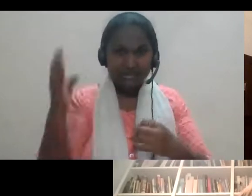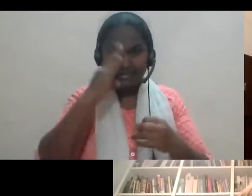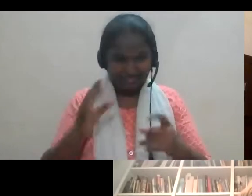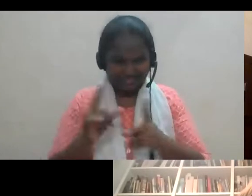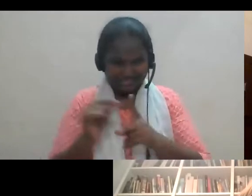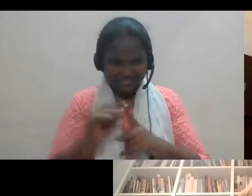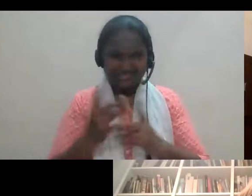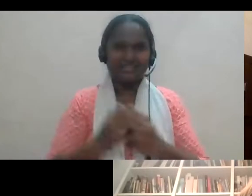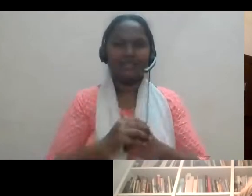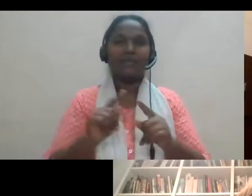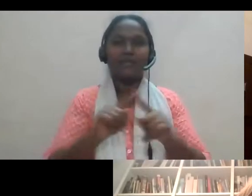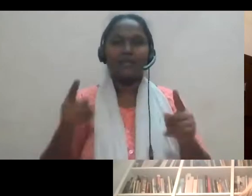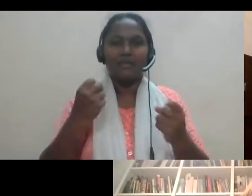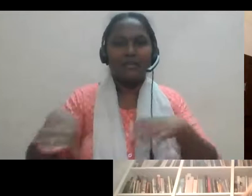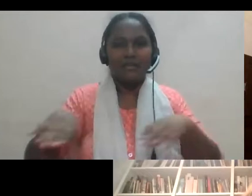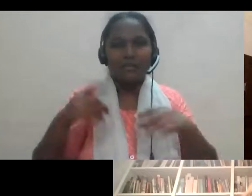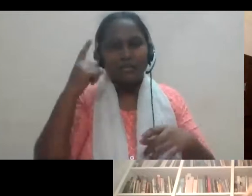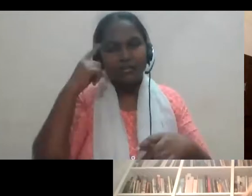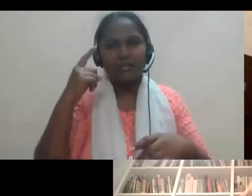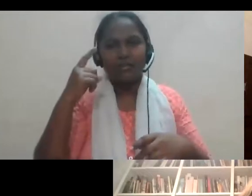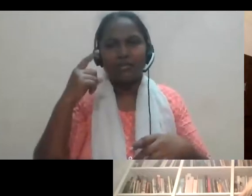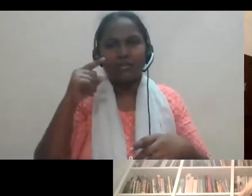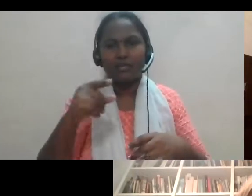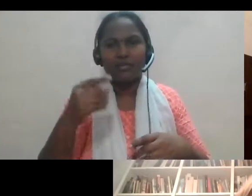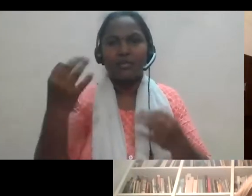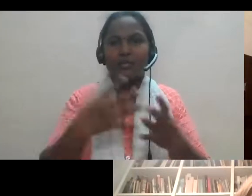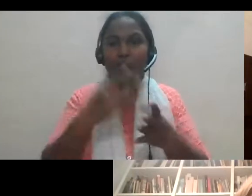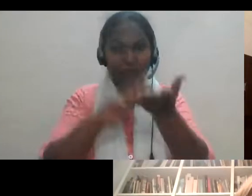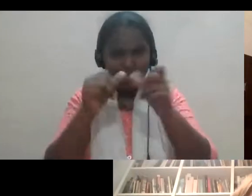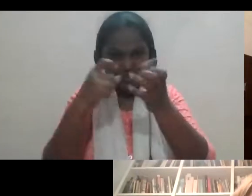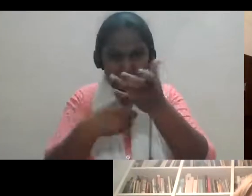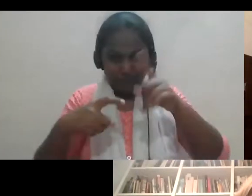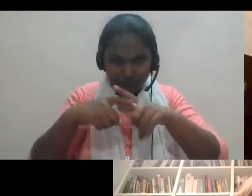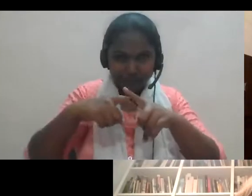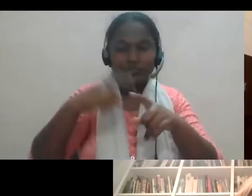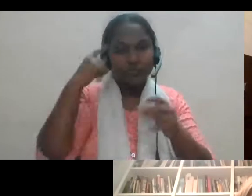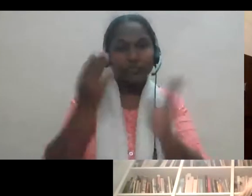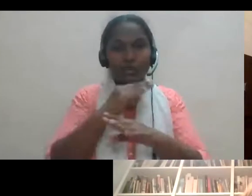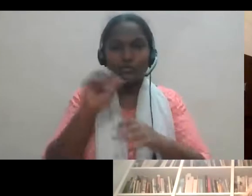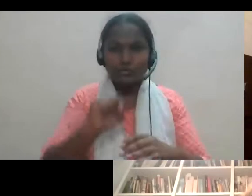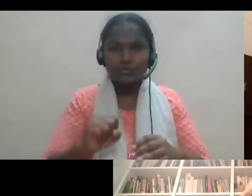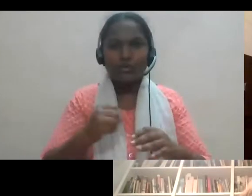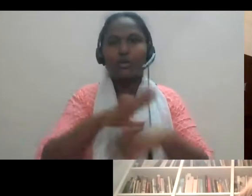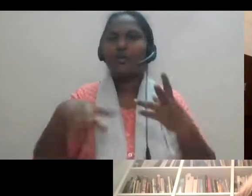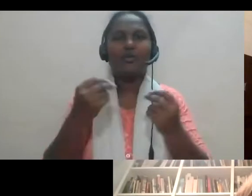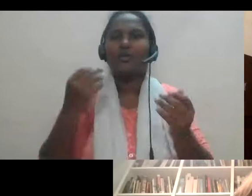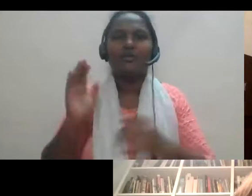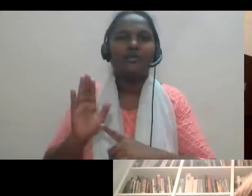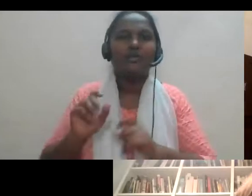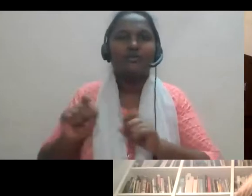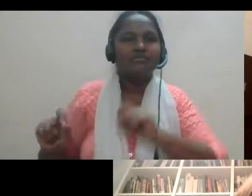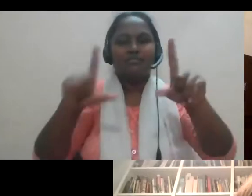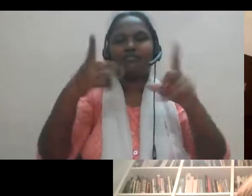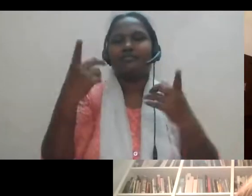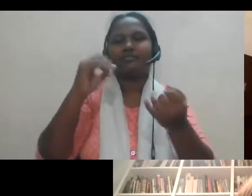did, because the artists were very, they were not market driven. So nobody was presenting a sheet of